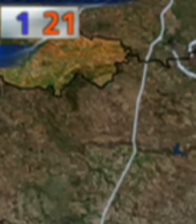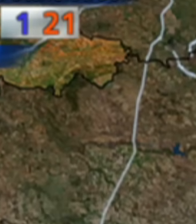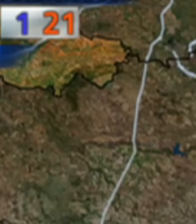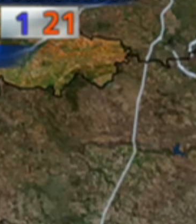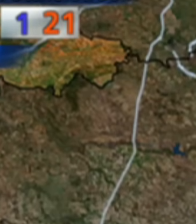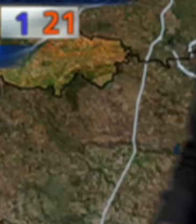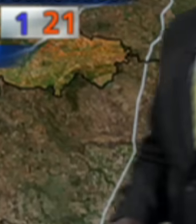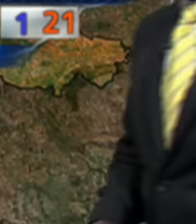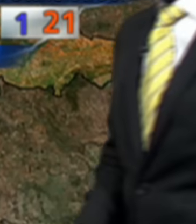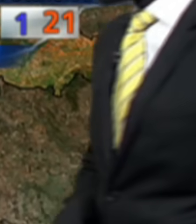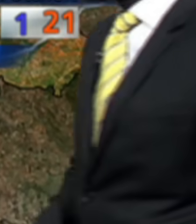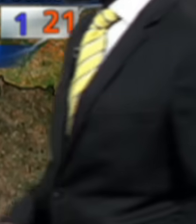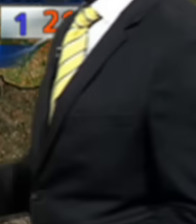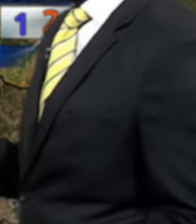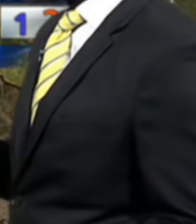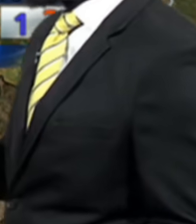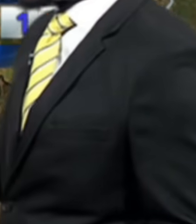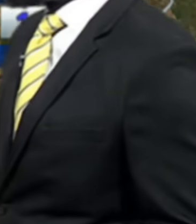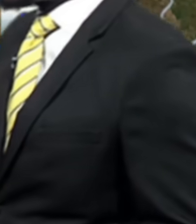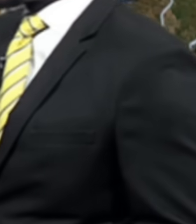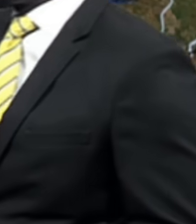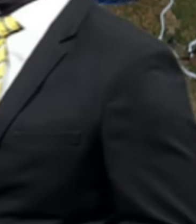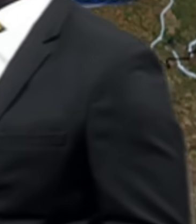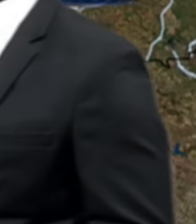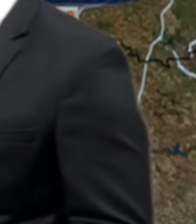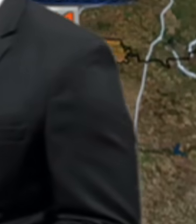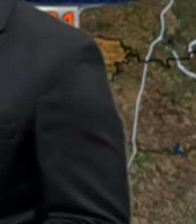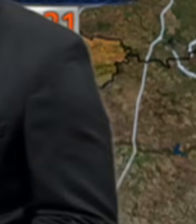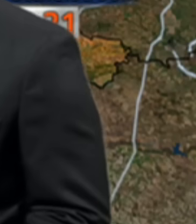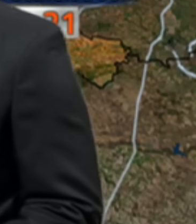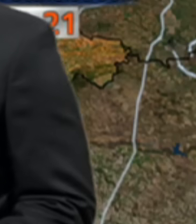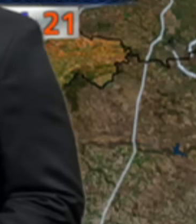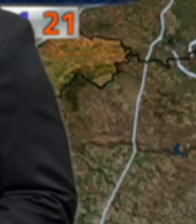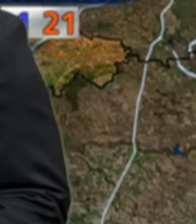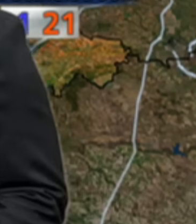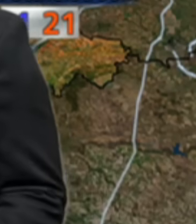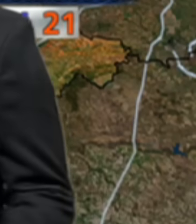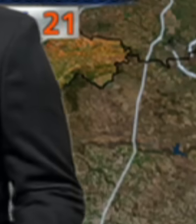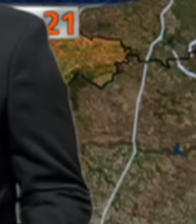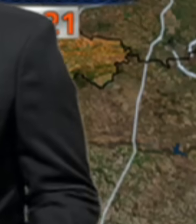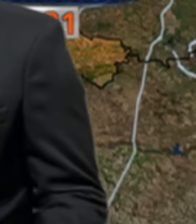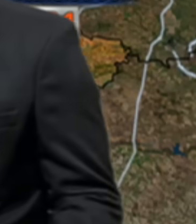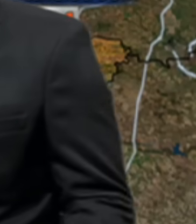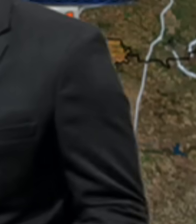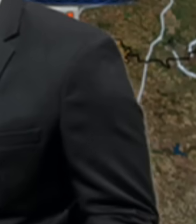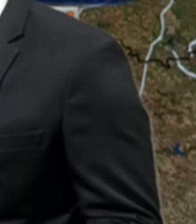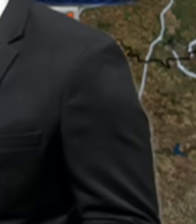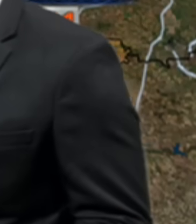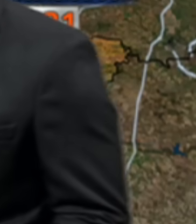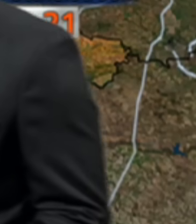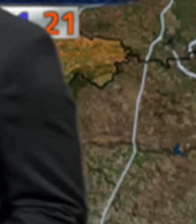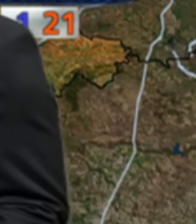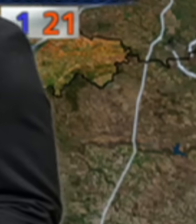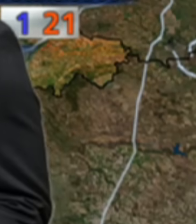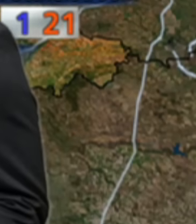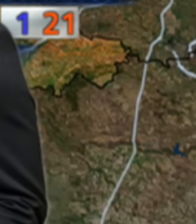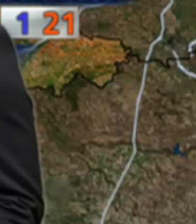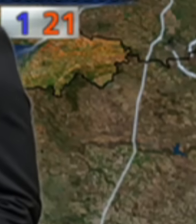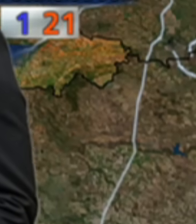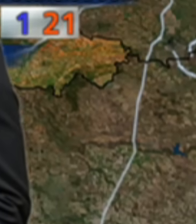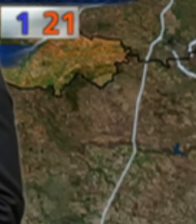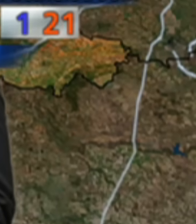ofela ya re bala ka thaka hare ho Northwest ha re shebile hona ka re o tsere mo tla di sentse ke salbana ka hore mafikeng o hlokomela hore tla hlophole fela ho sa eng kae ha re shebile hona ka